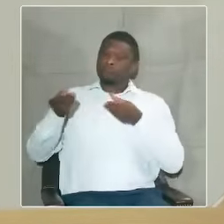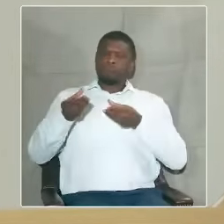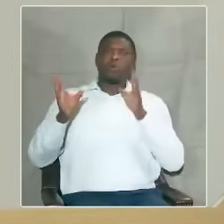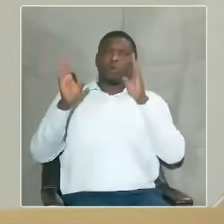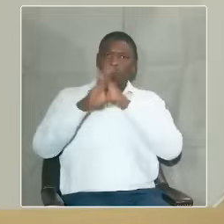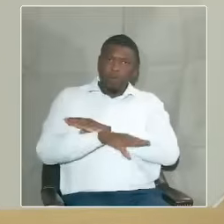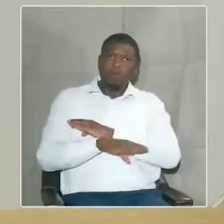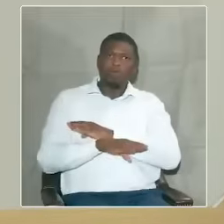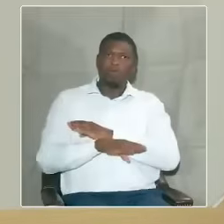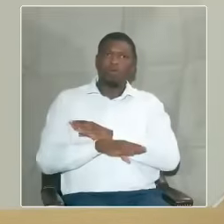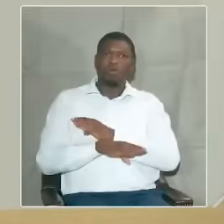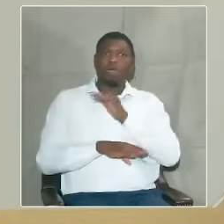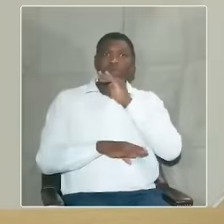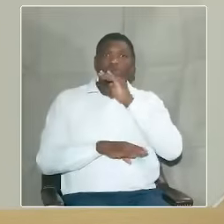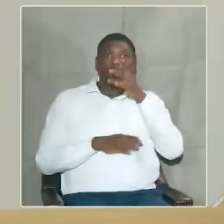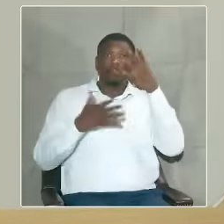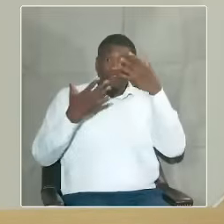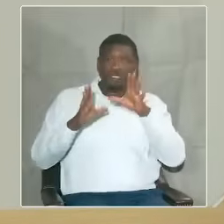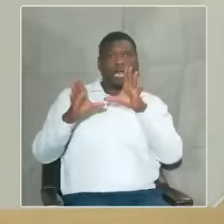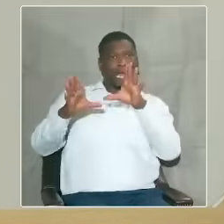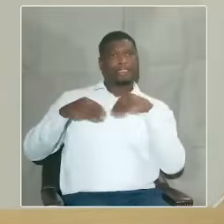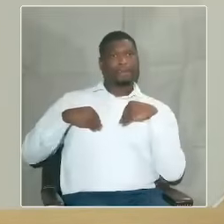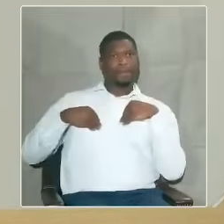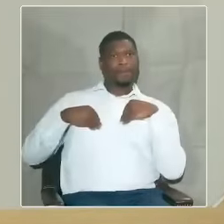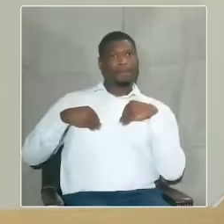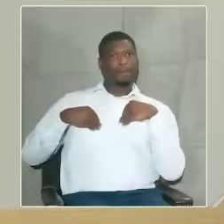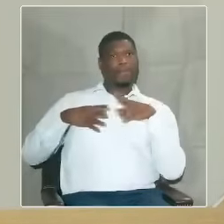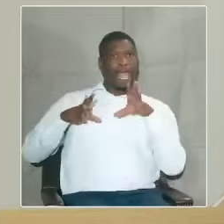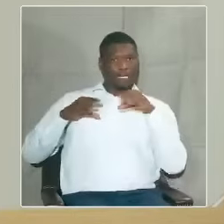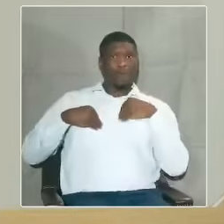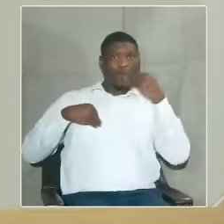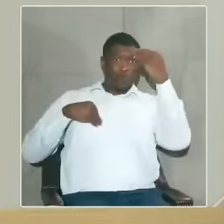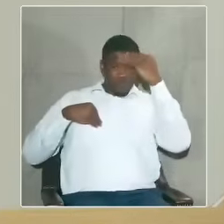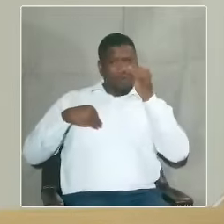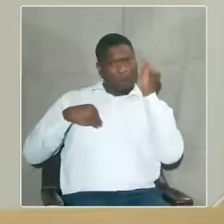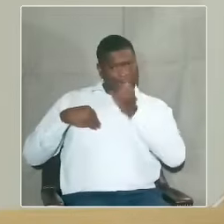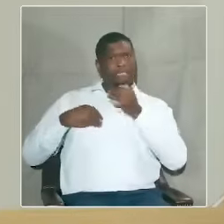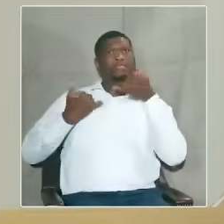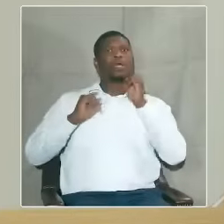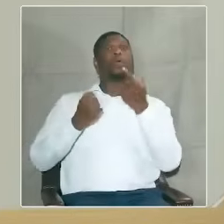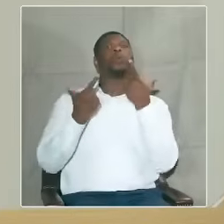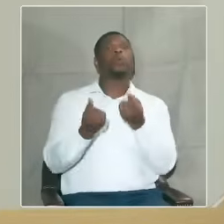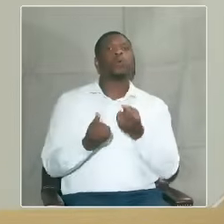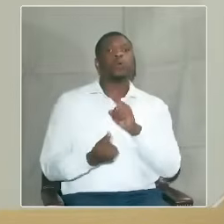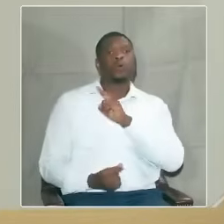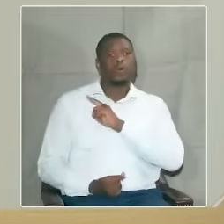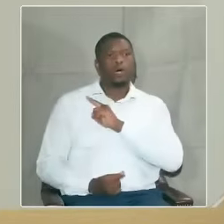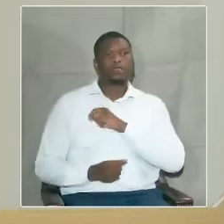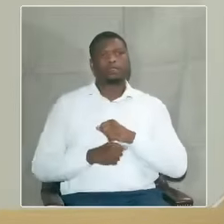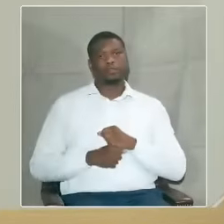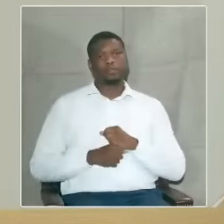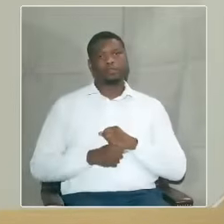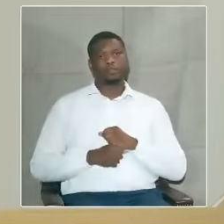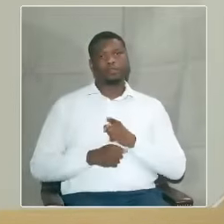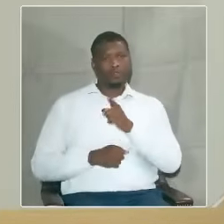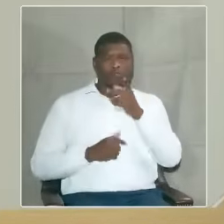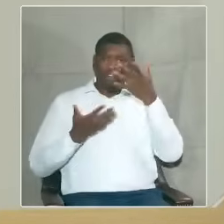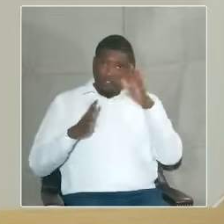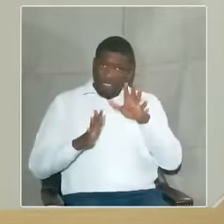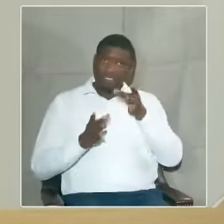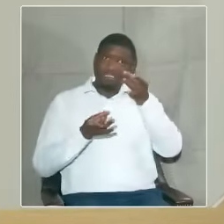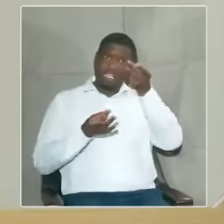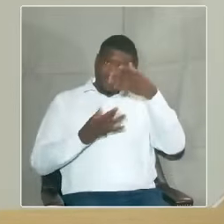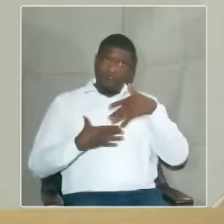PKTT? Effectively, you are relenting to an unlawful instruction. And you have told us at the